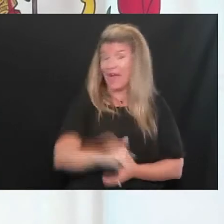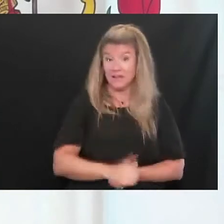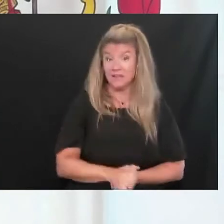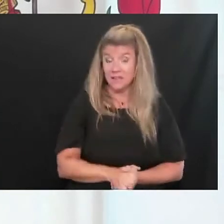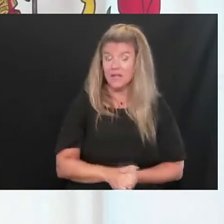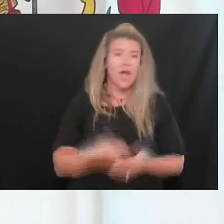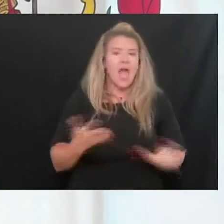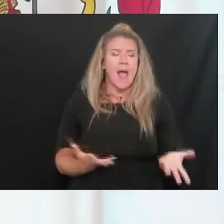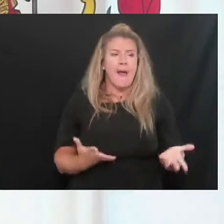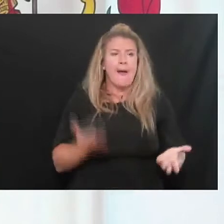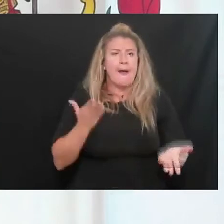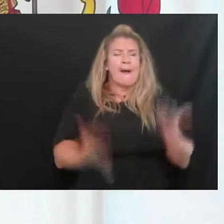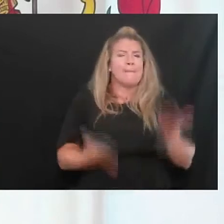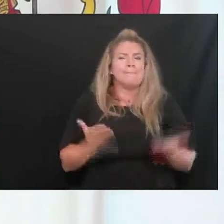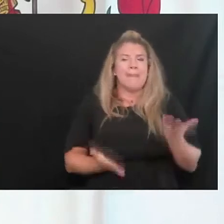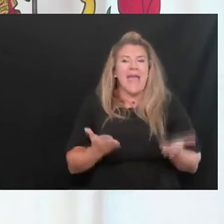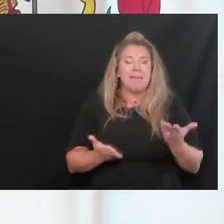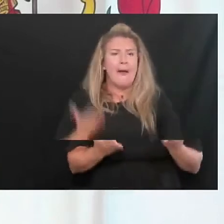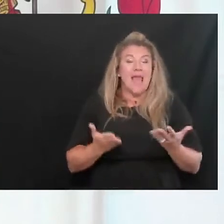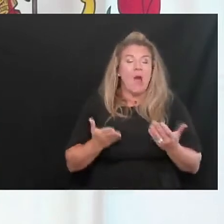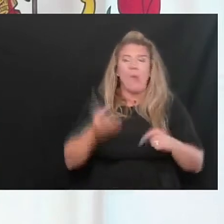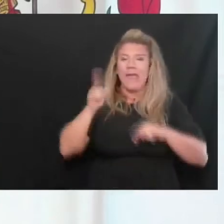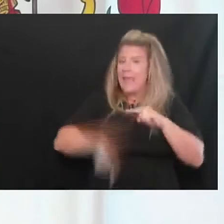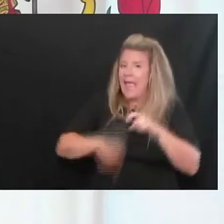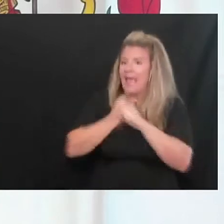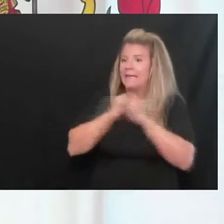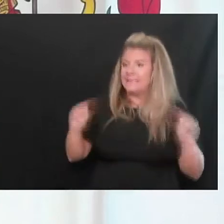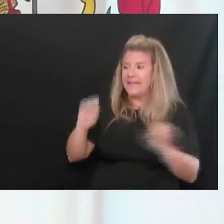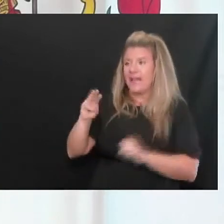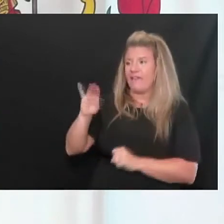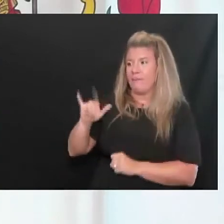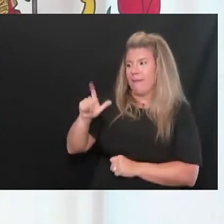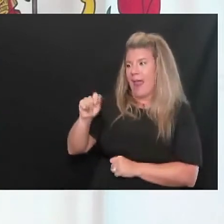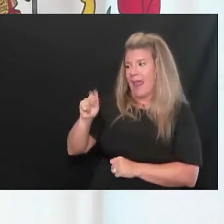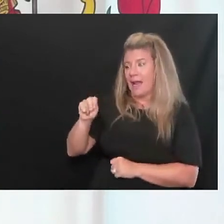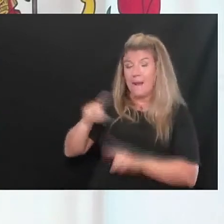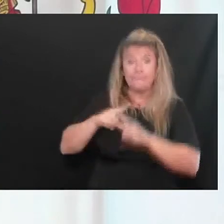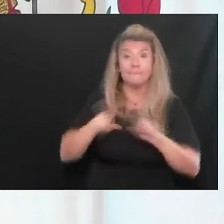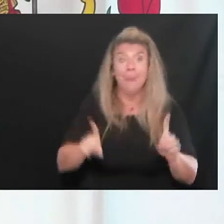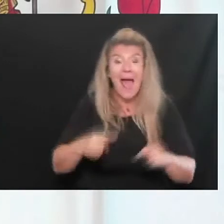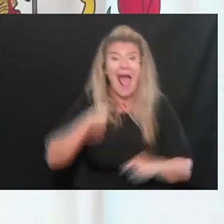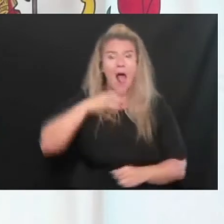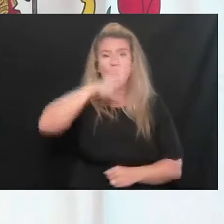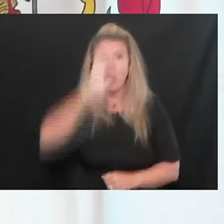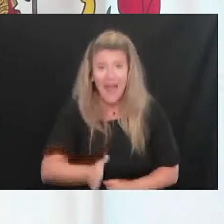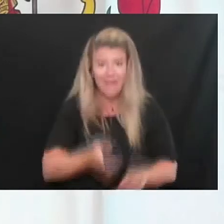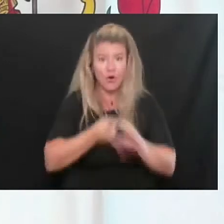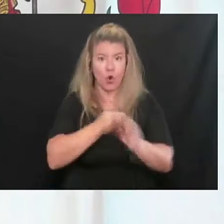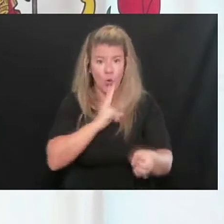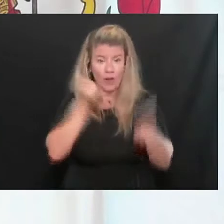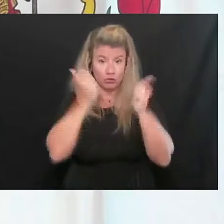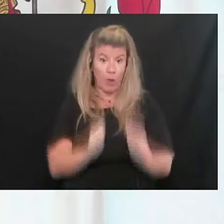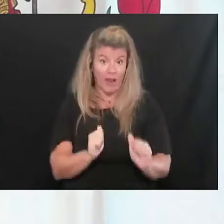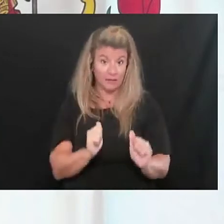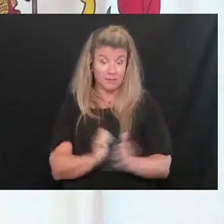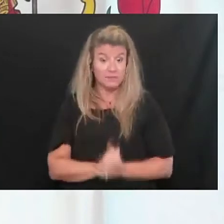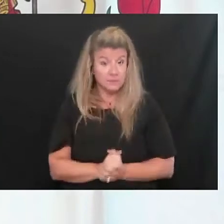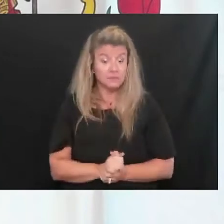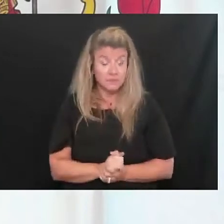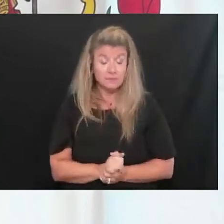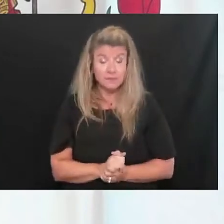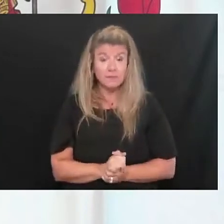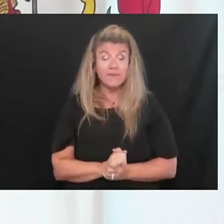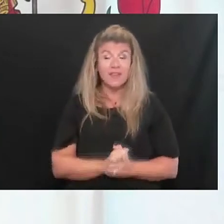we do not save Milan, but we don't quit trying. And from the standpoint of